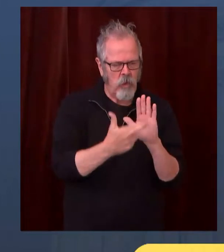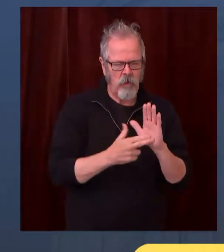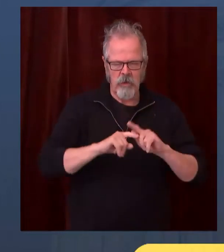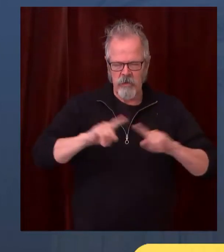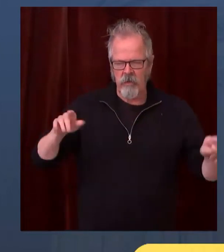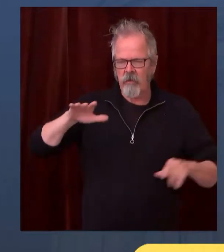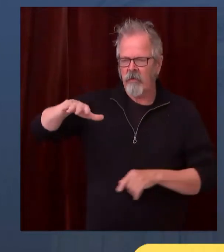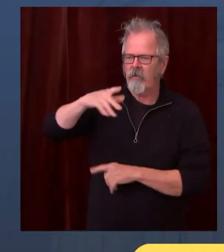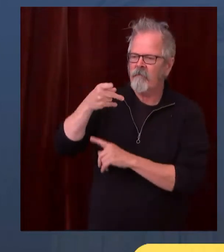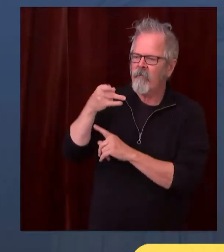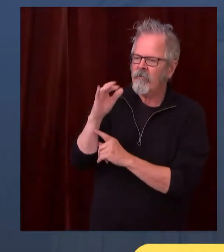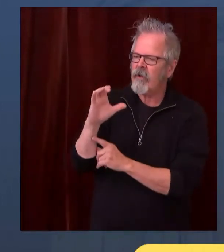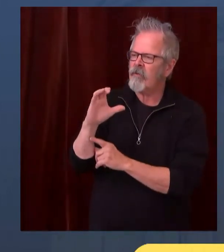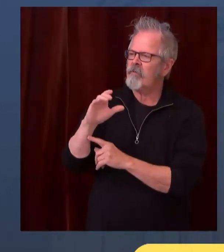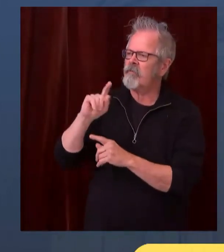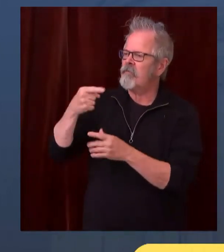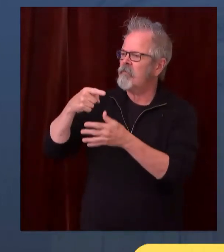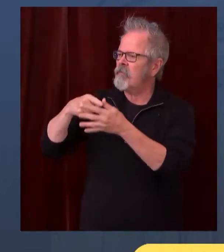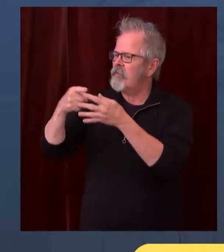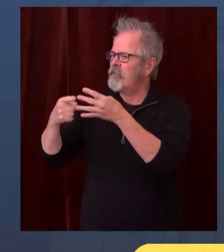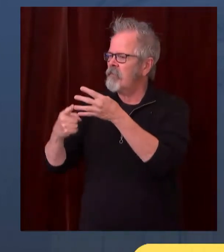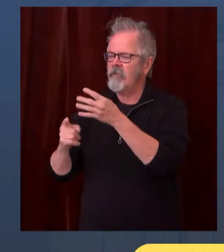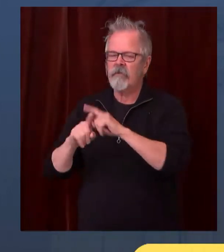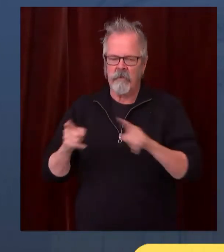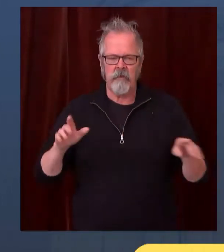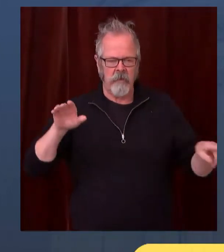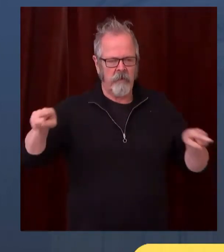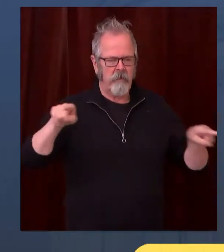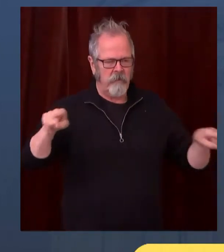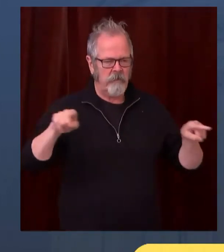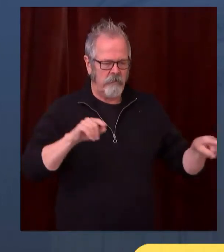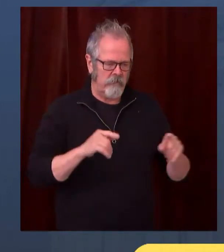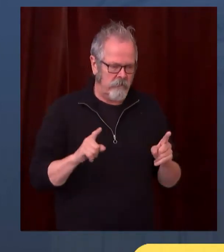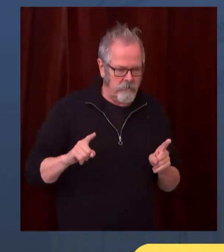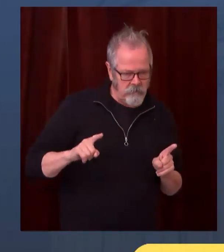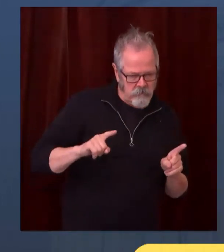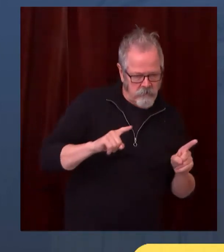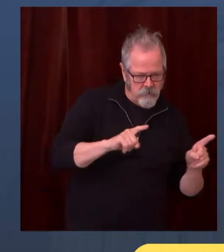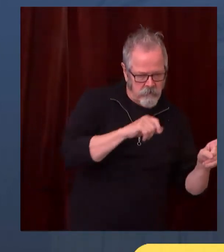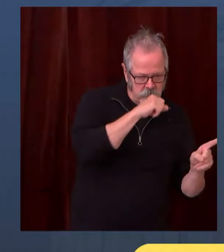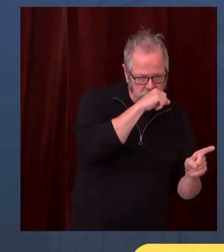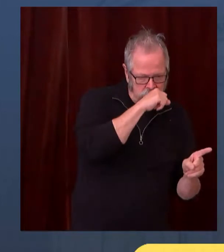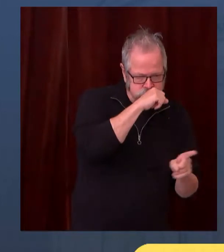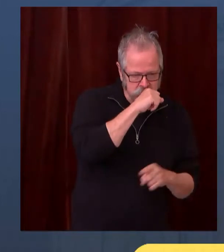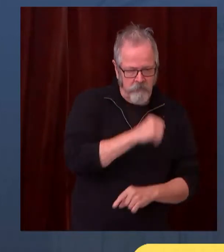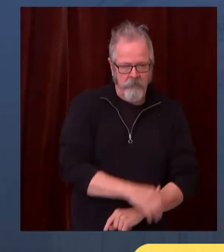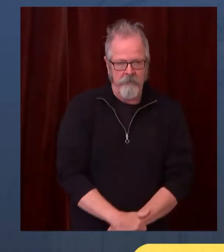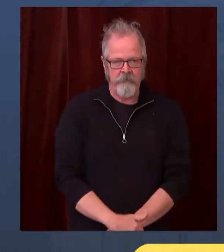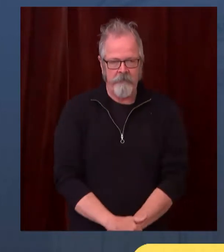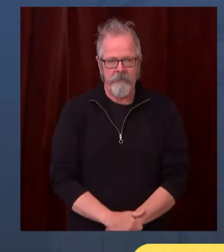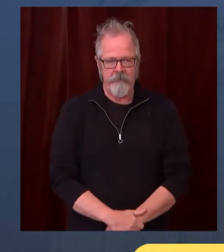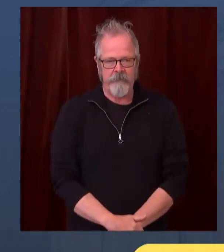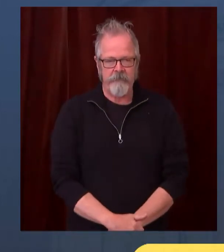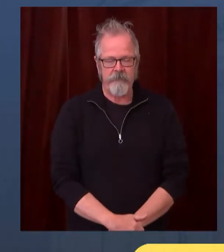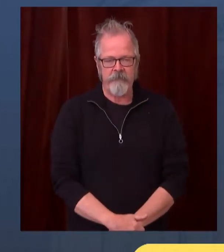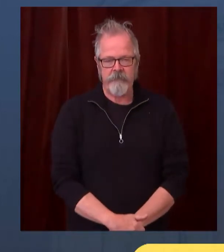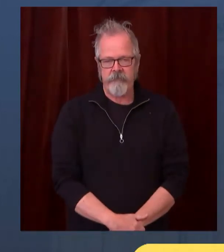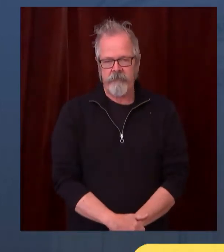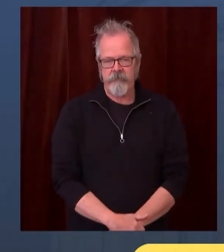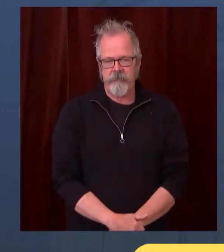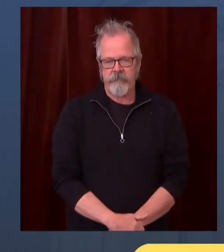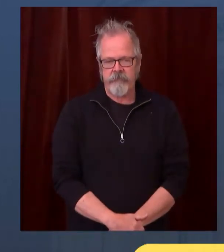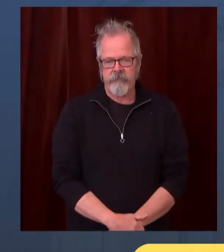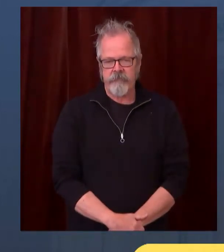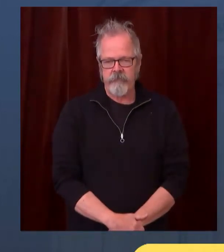facilities being in line with their county phase, the facility must be able to